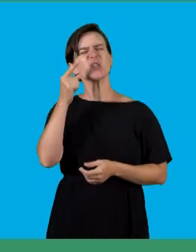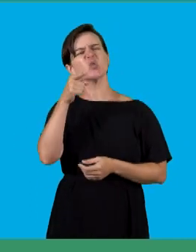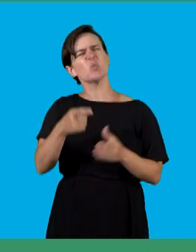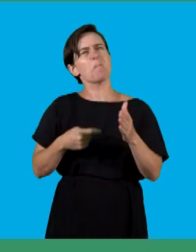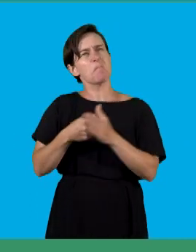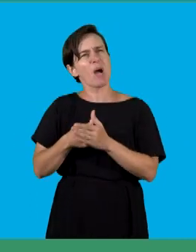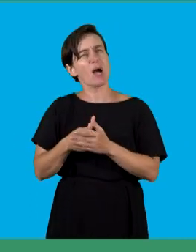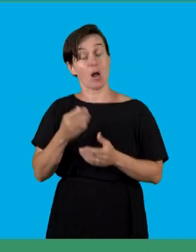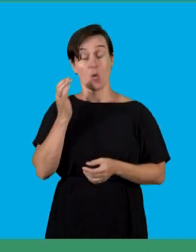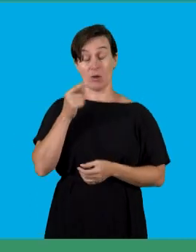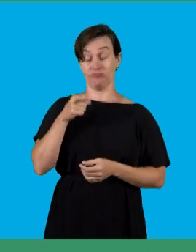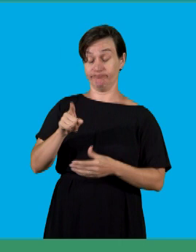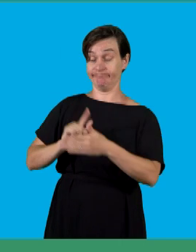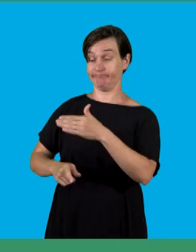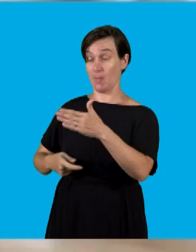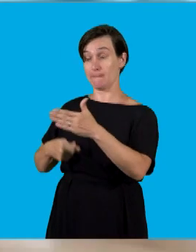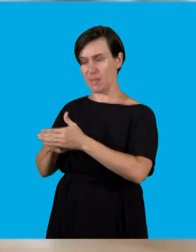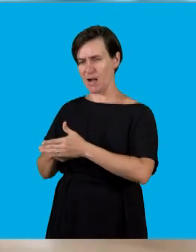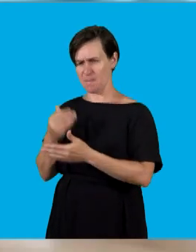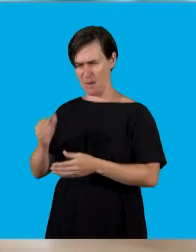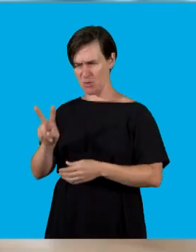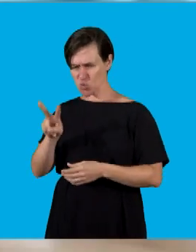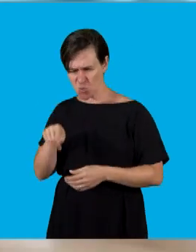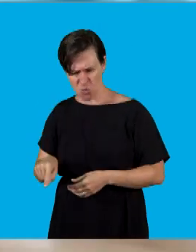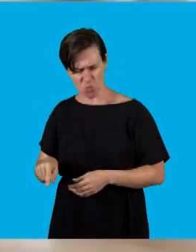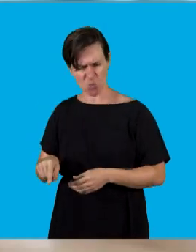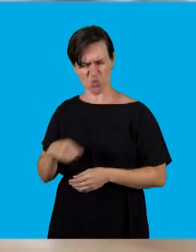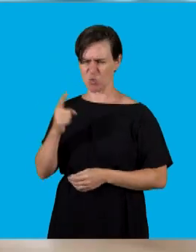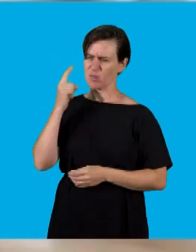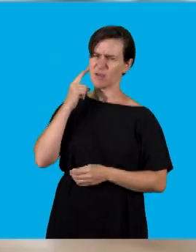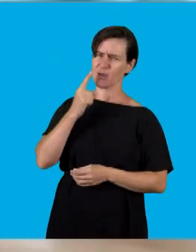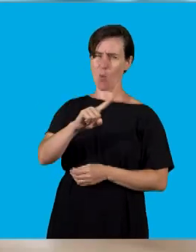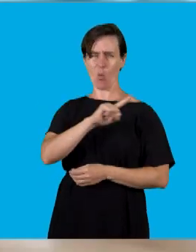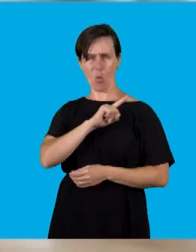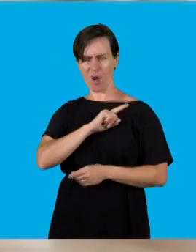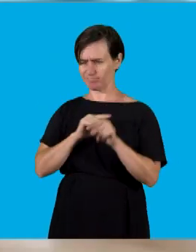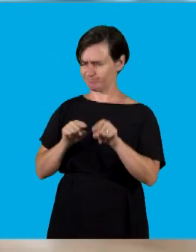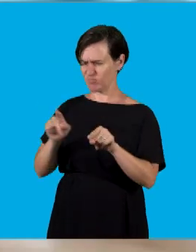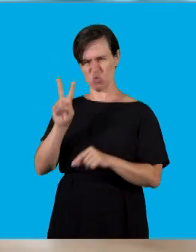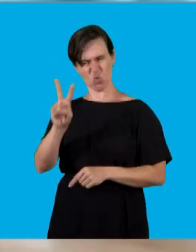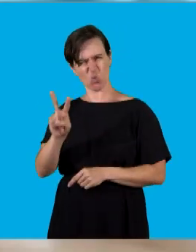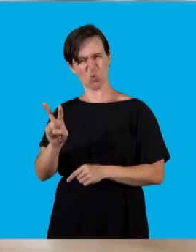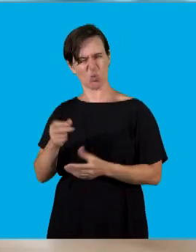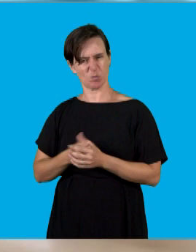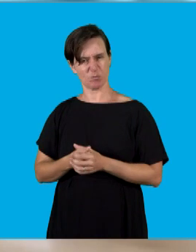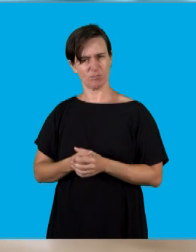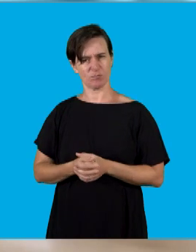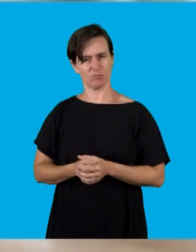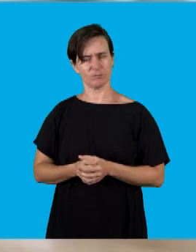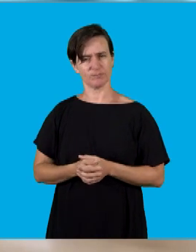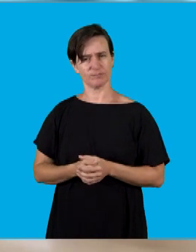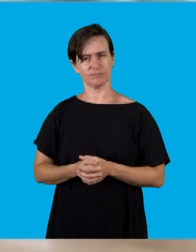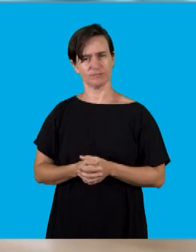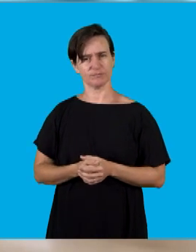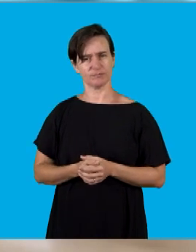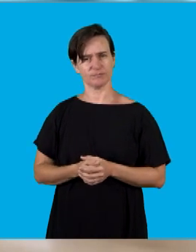have bought that when you buy it, there's two of them. And you ask yourself why. And the answer to that question is